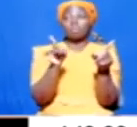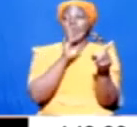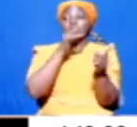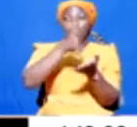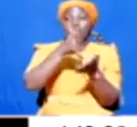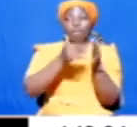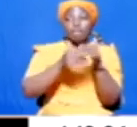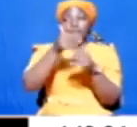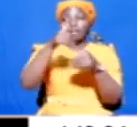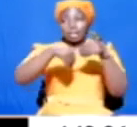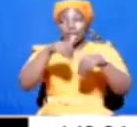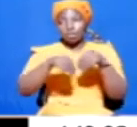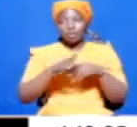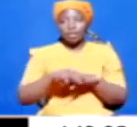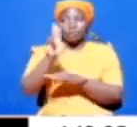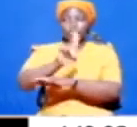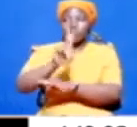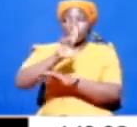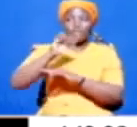use of violence for political